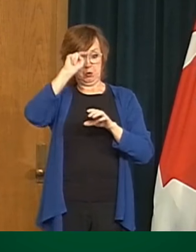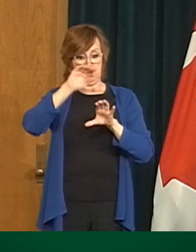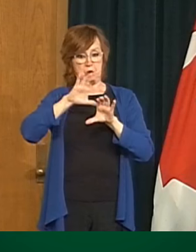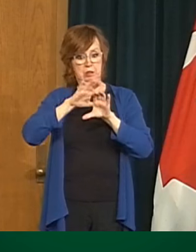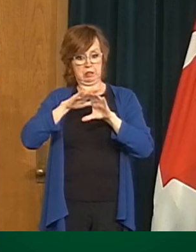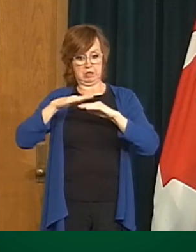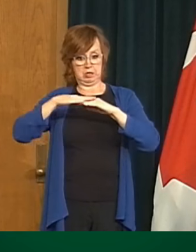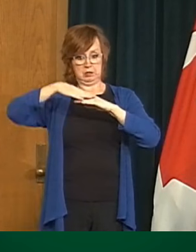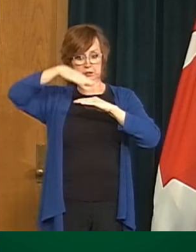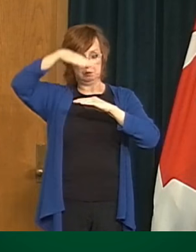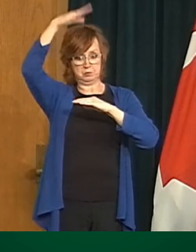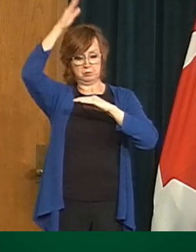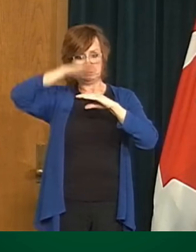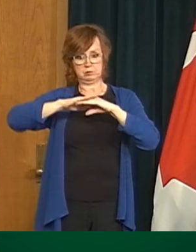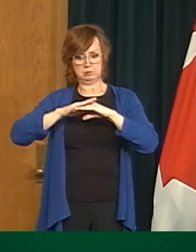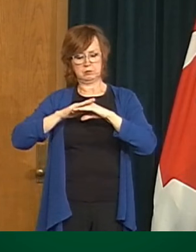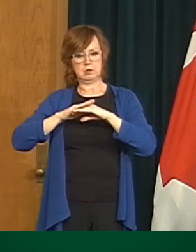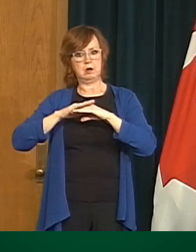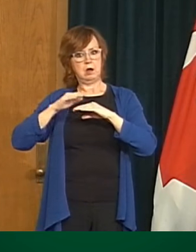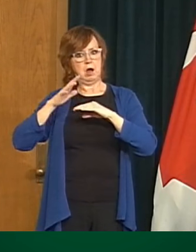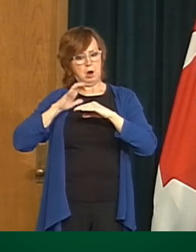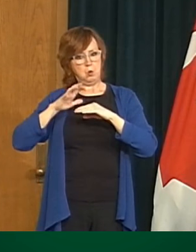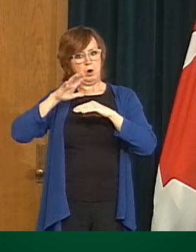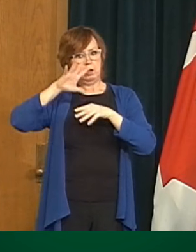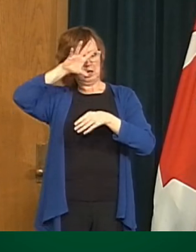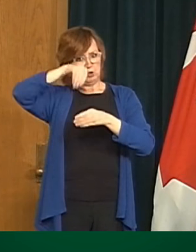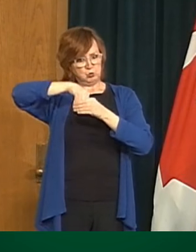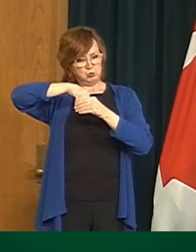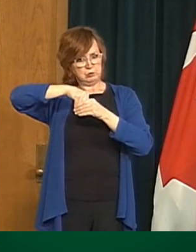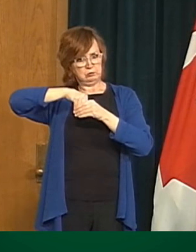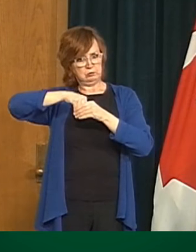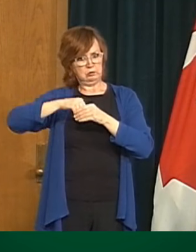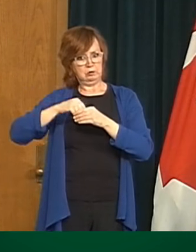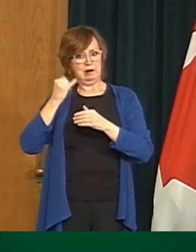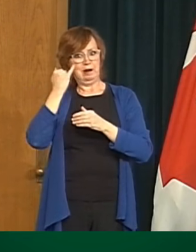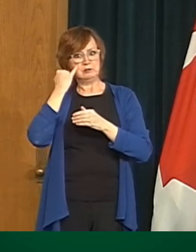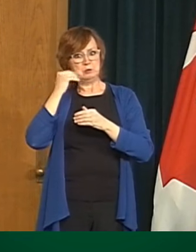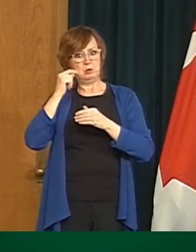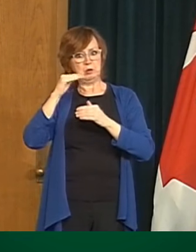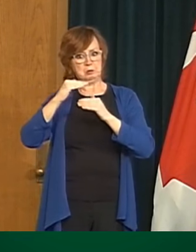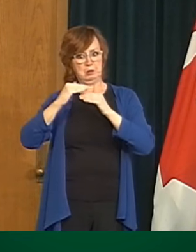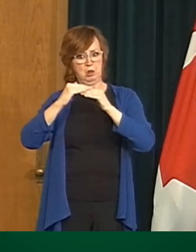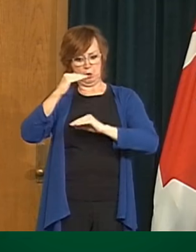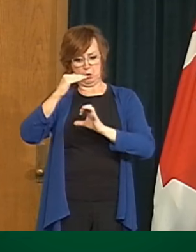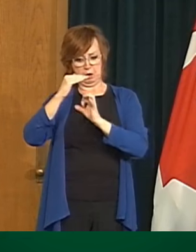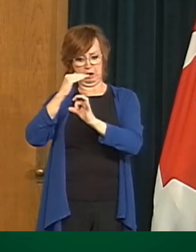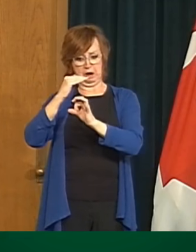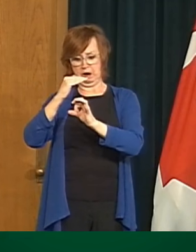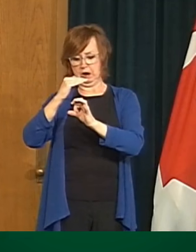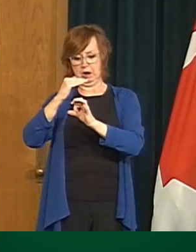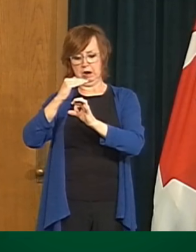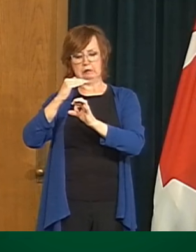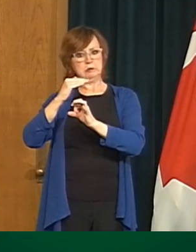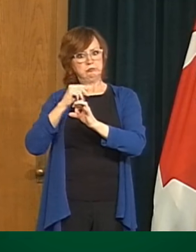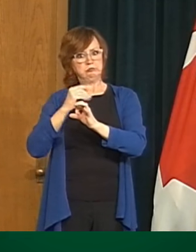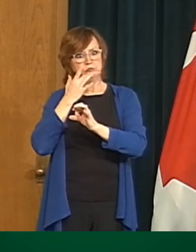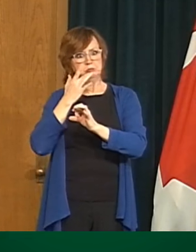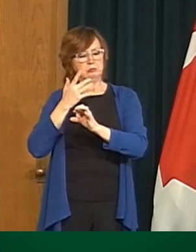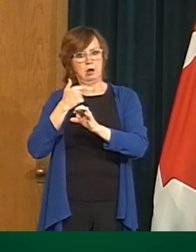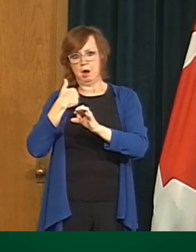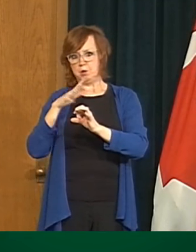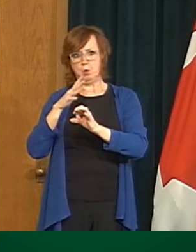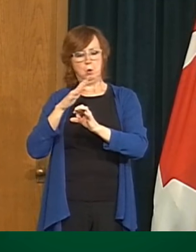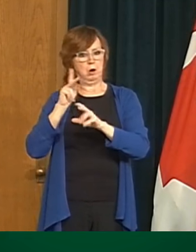travel restrictions that we have in place, not only for people traveling into the north, not only for people traveling out of the north into the southern